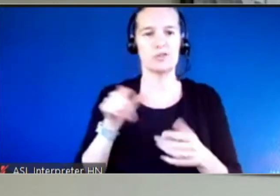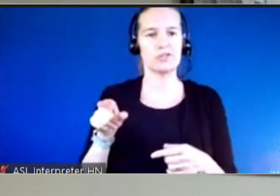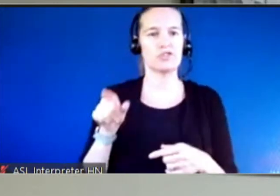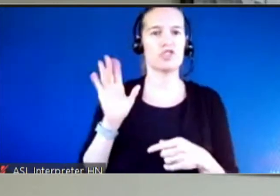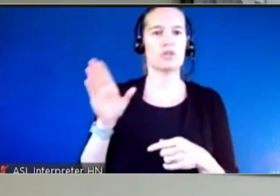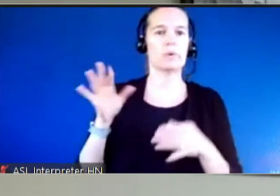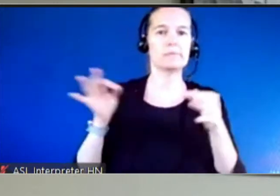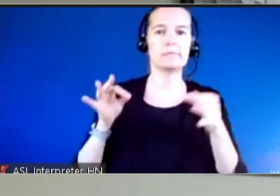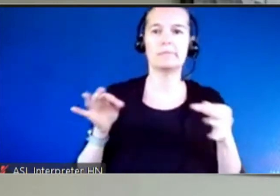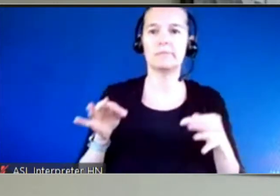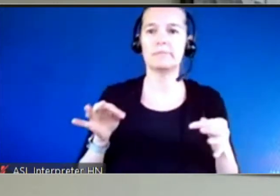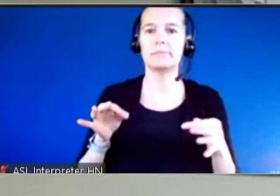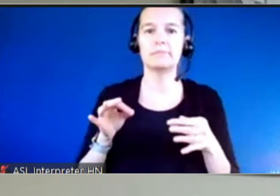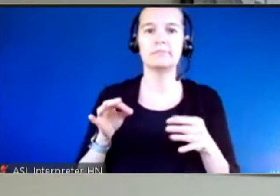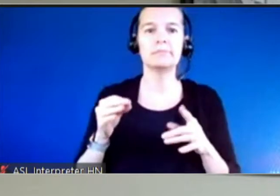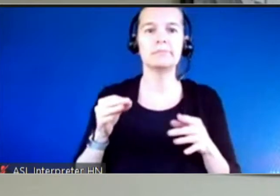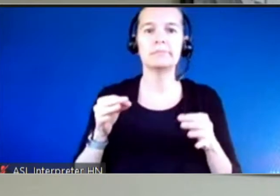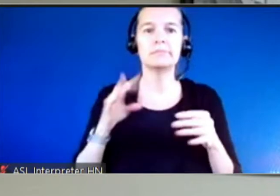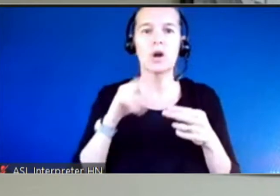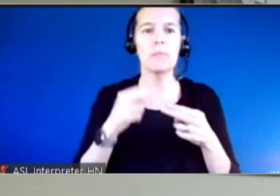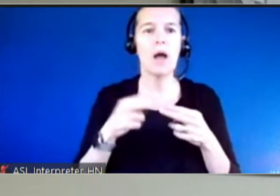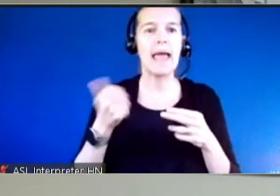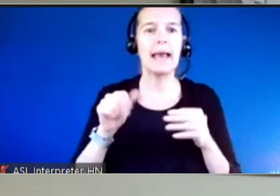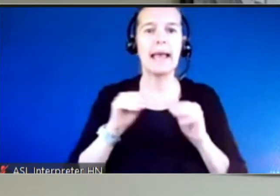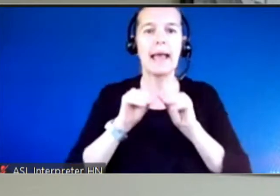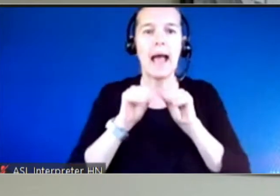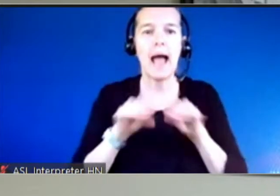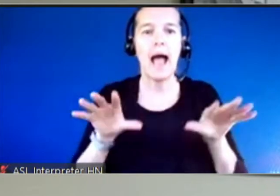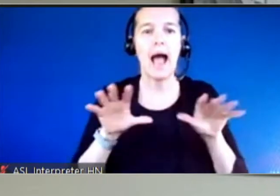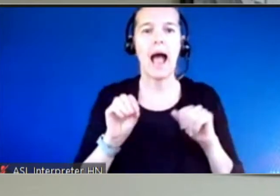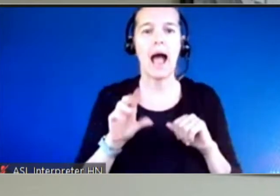any outbreaks that we have currently.